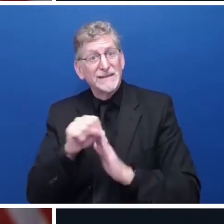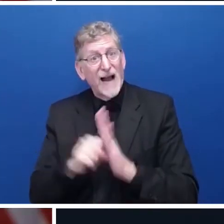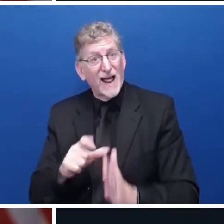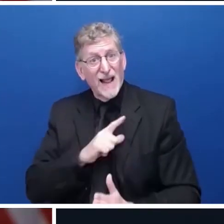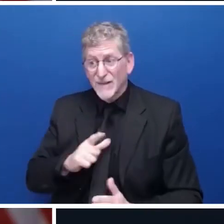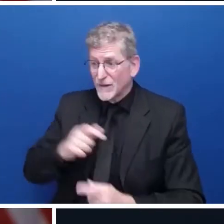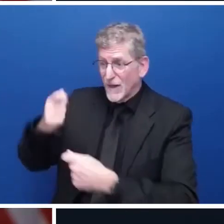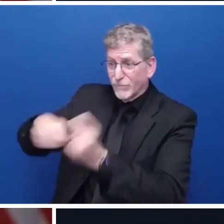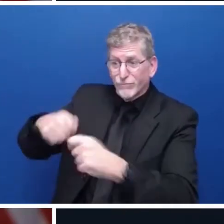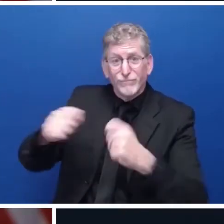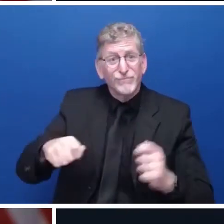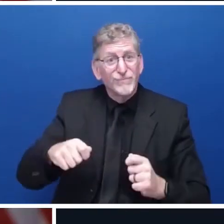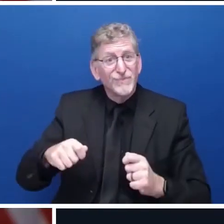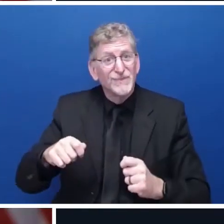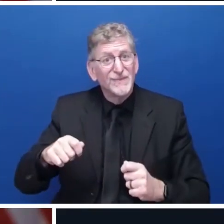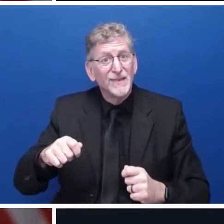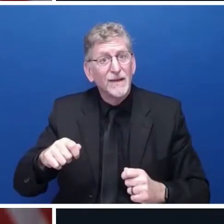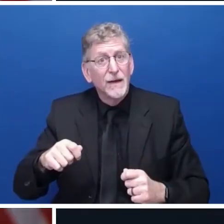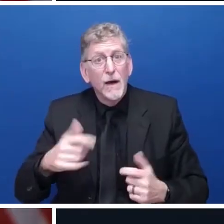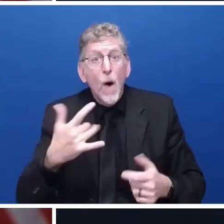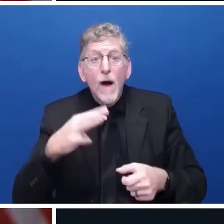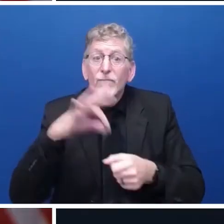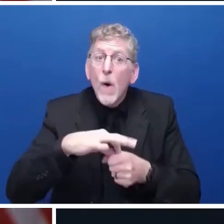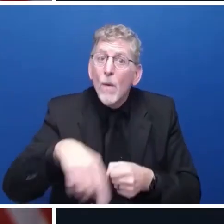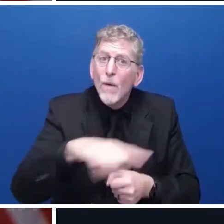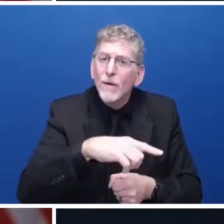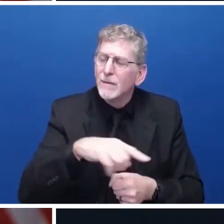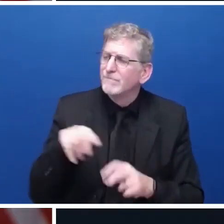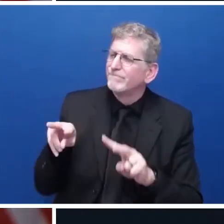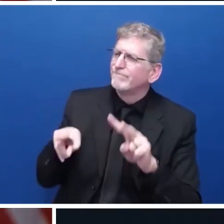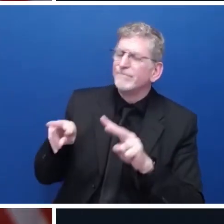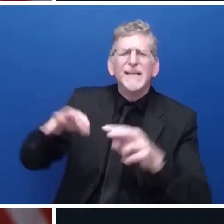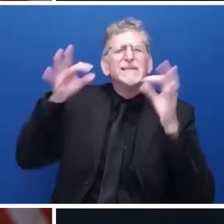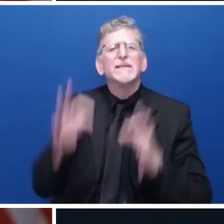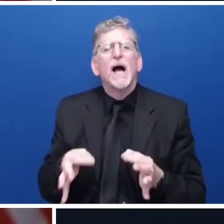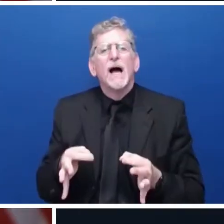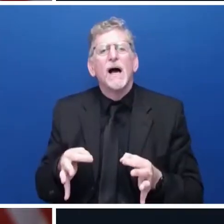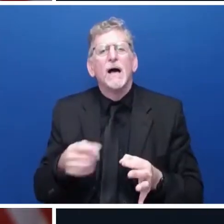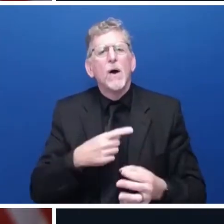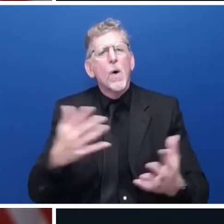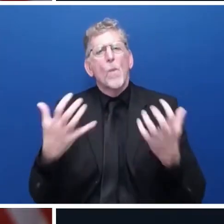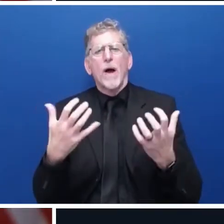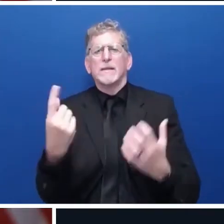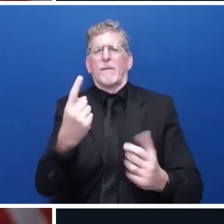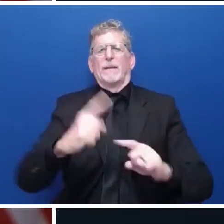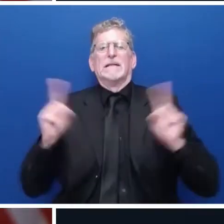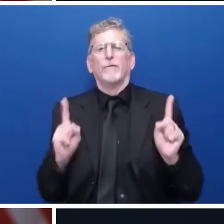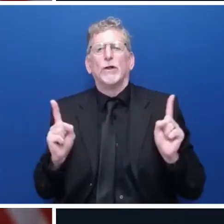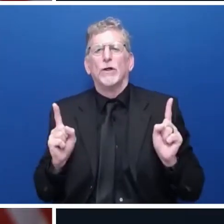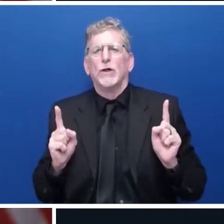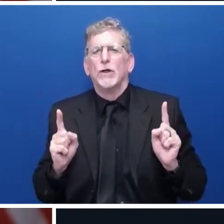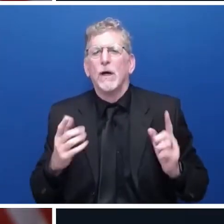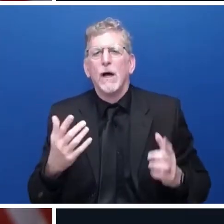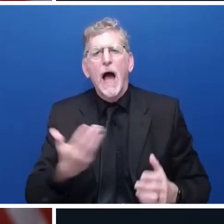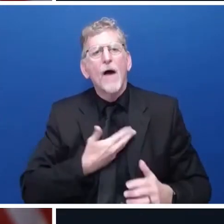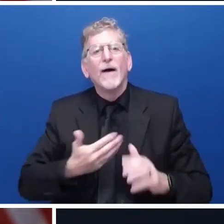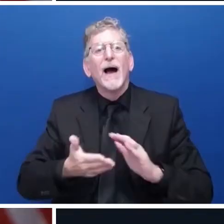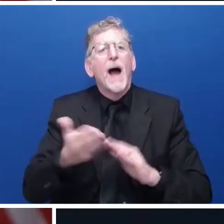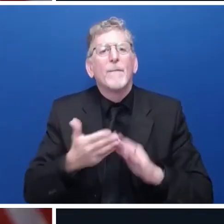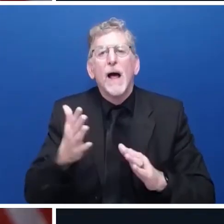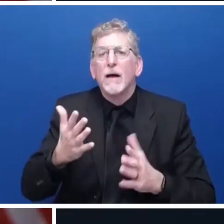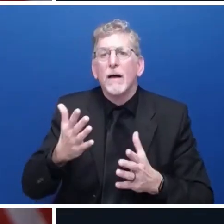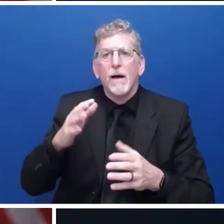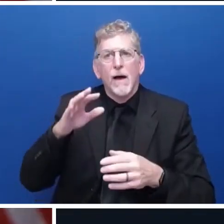Because voters decided they wanted something different. Our campaign earned votes from Democrats, Republicans, independents,